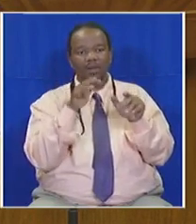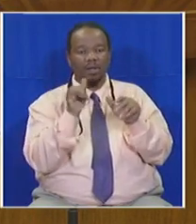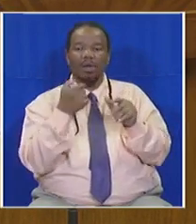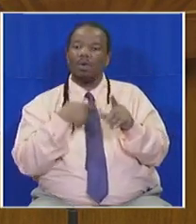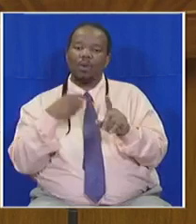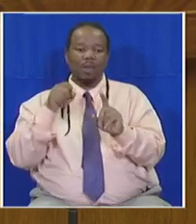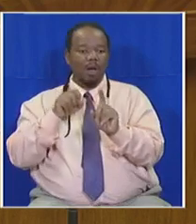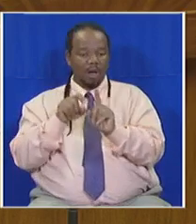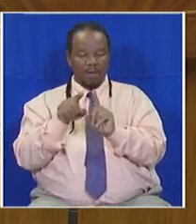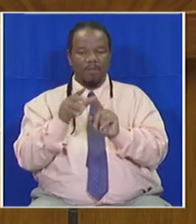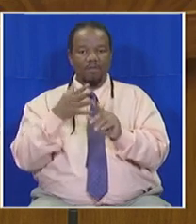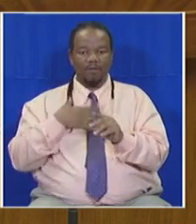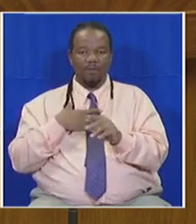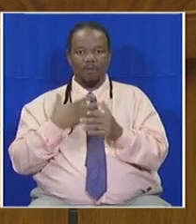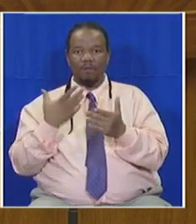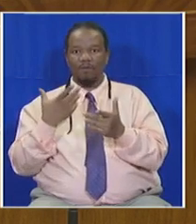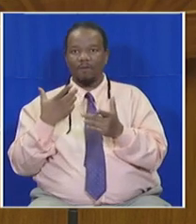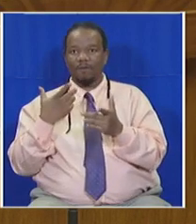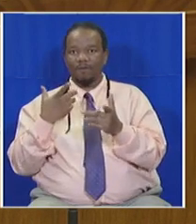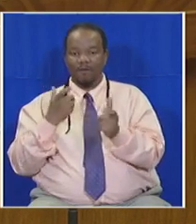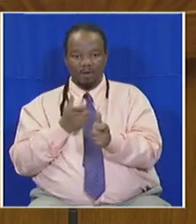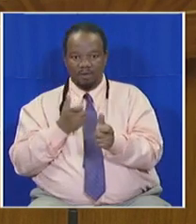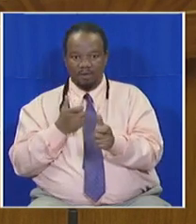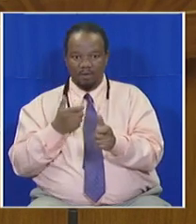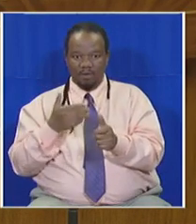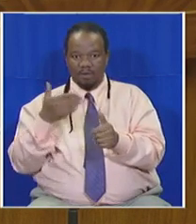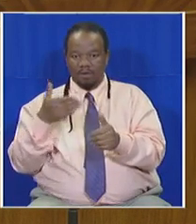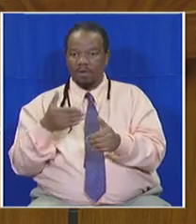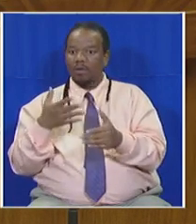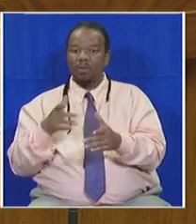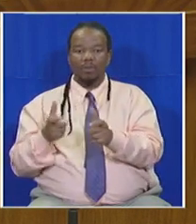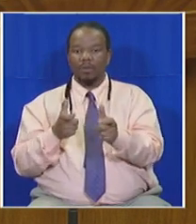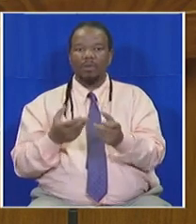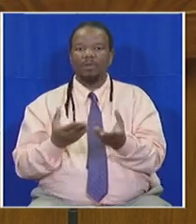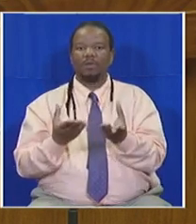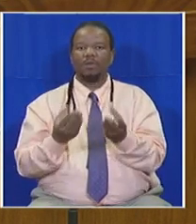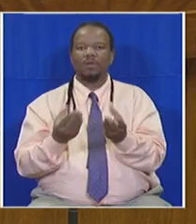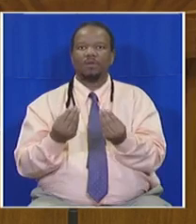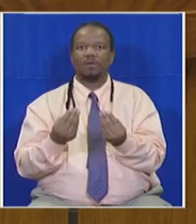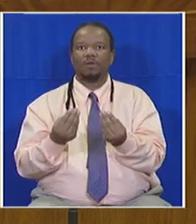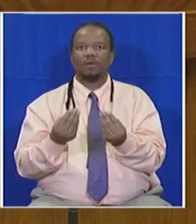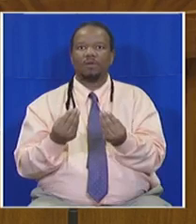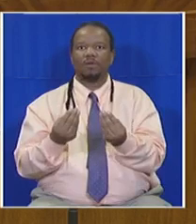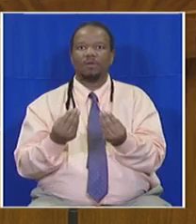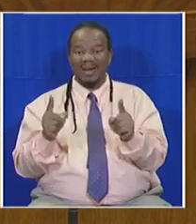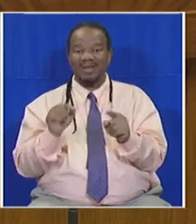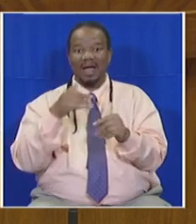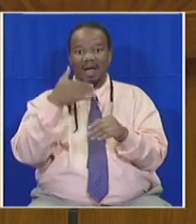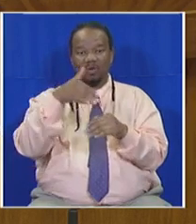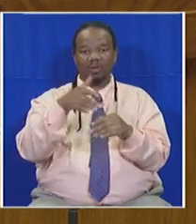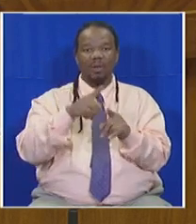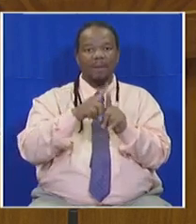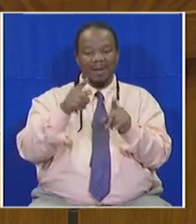with arms on the front is easy, but the struggle against the internal enemy